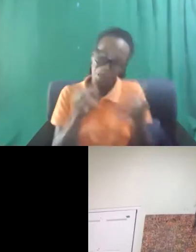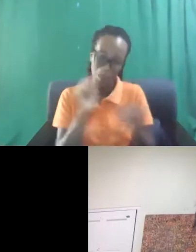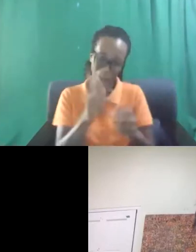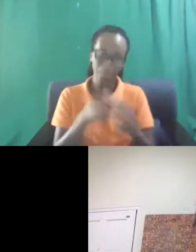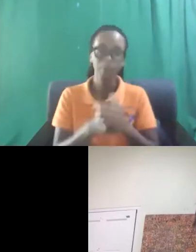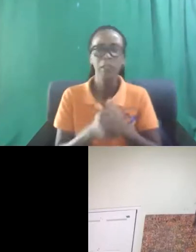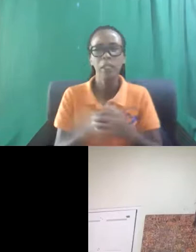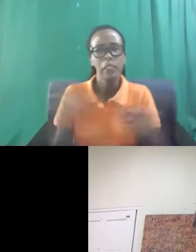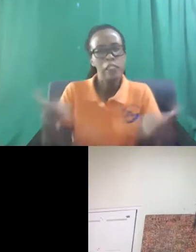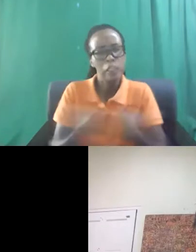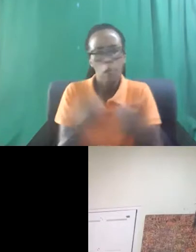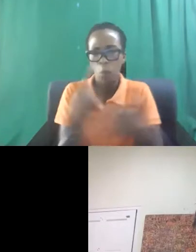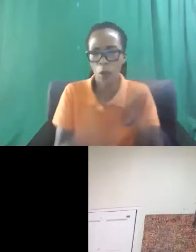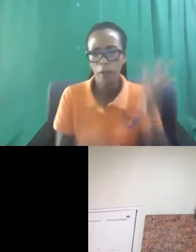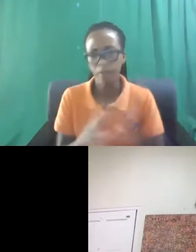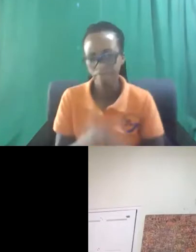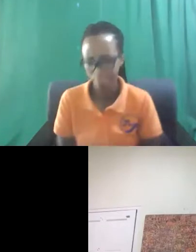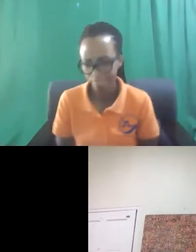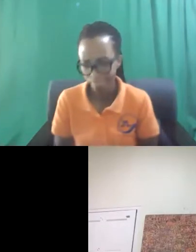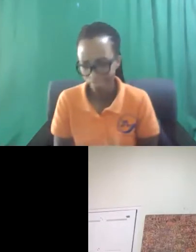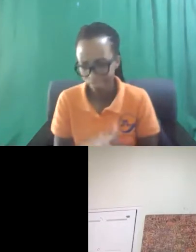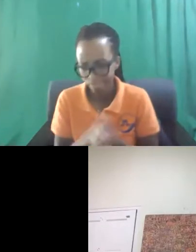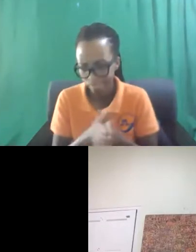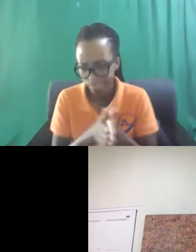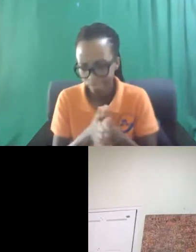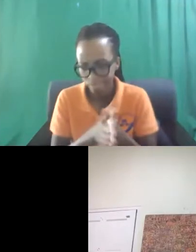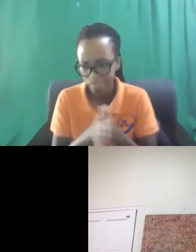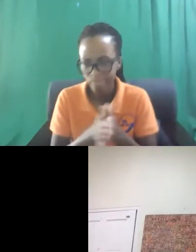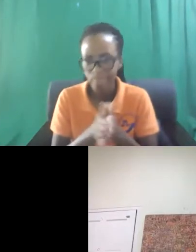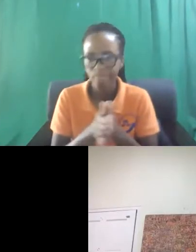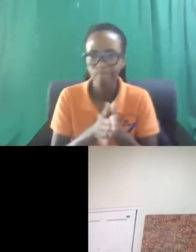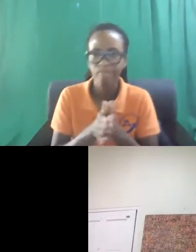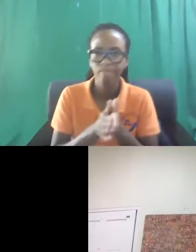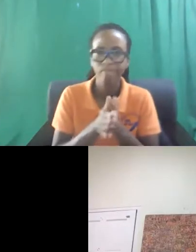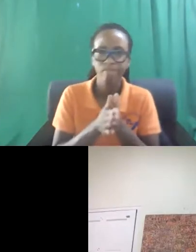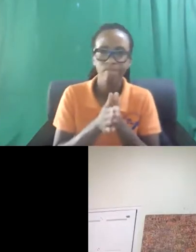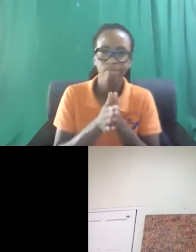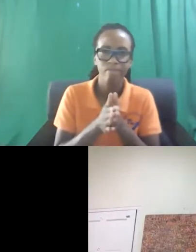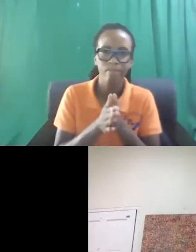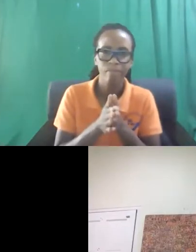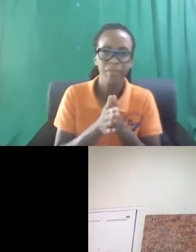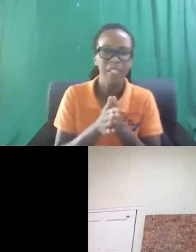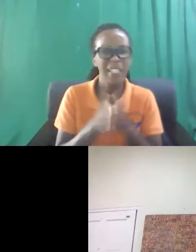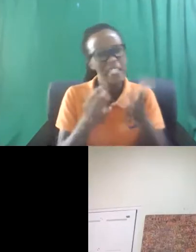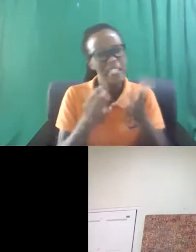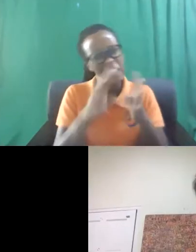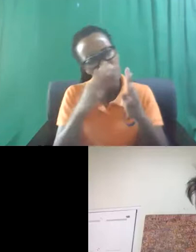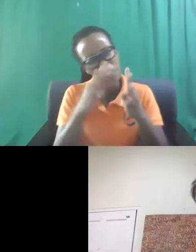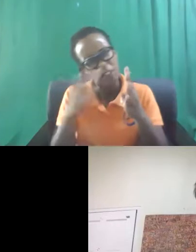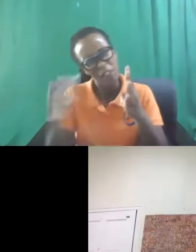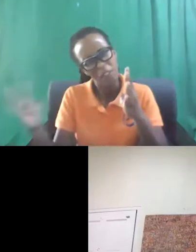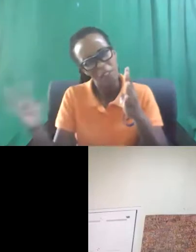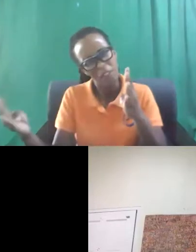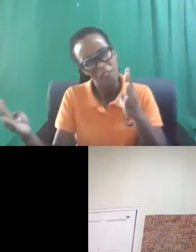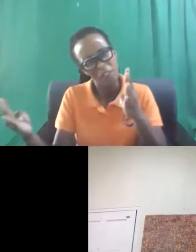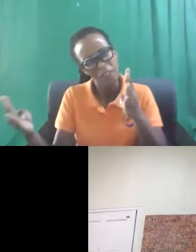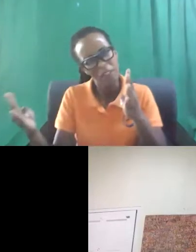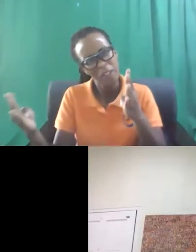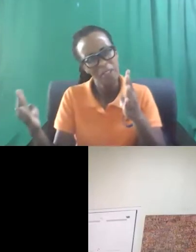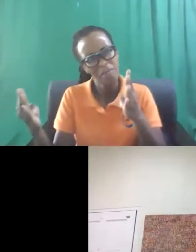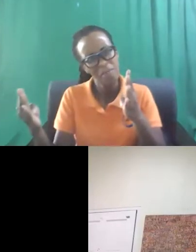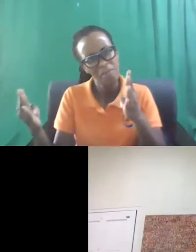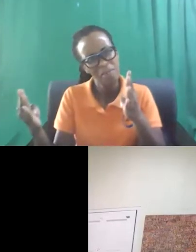Difficulties? Well, I guess I could interpret it different ways, but I guess I could talk about